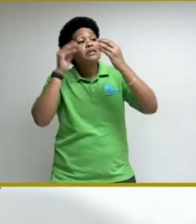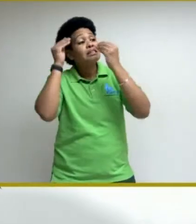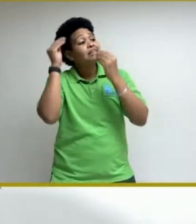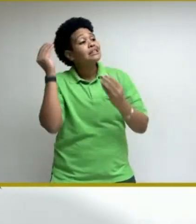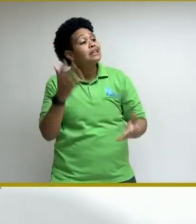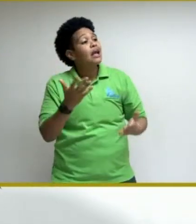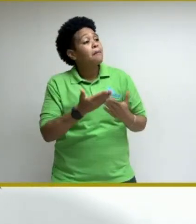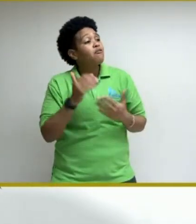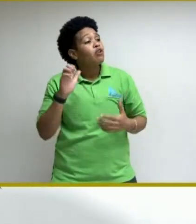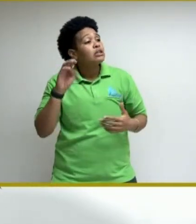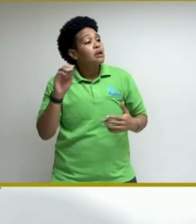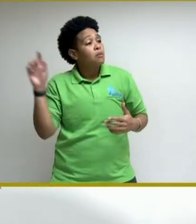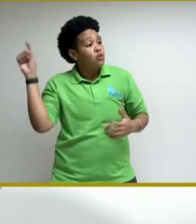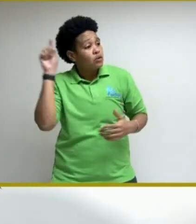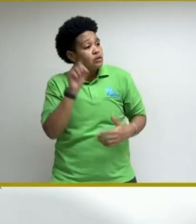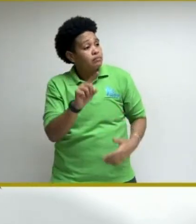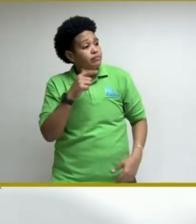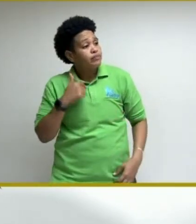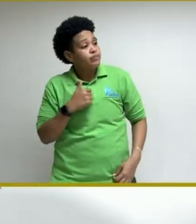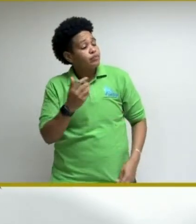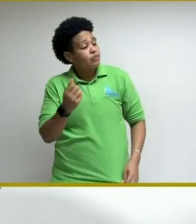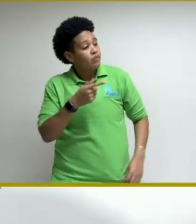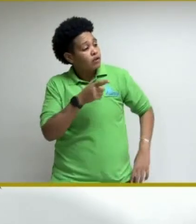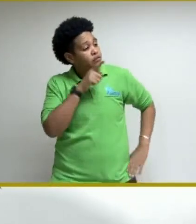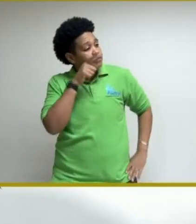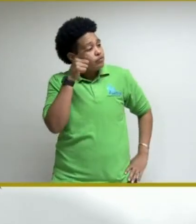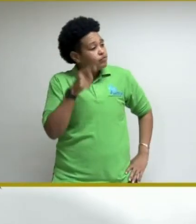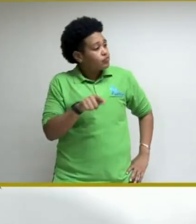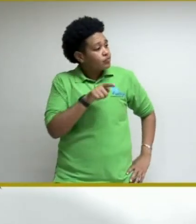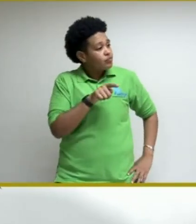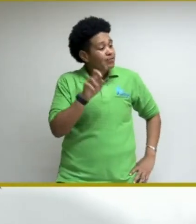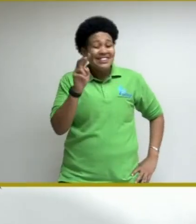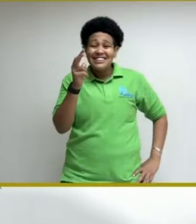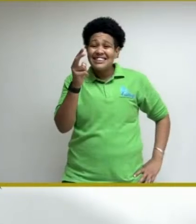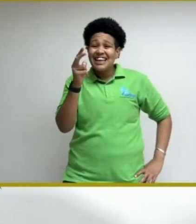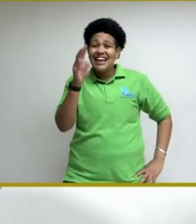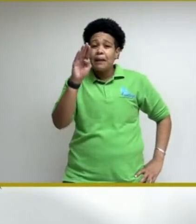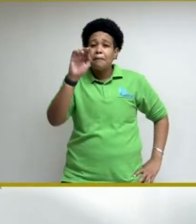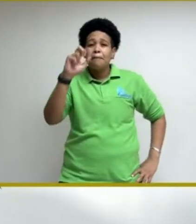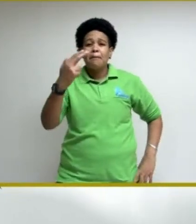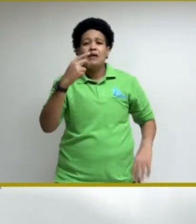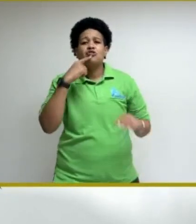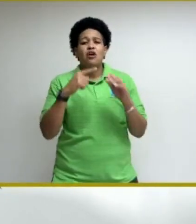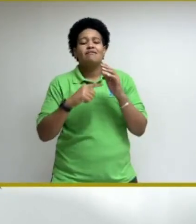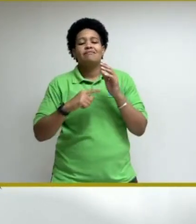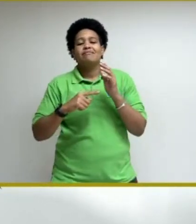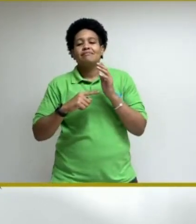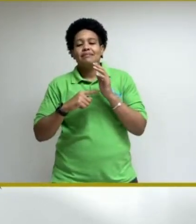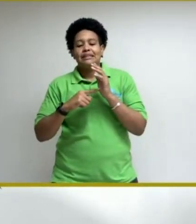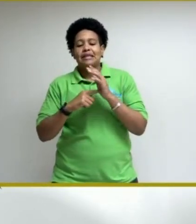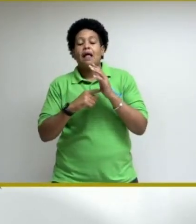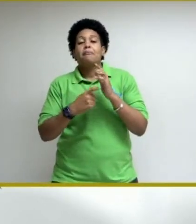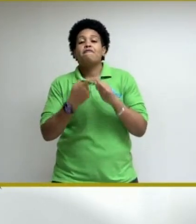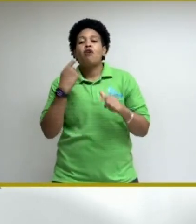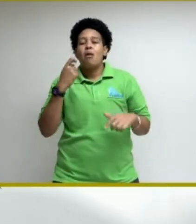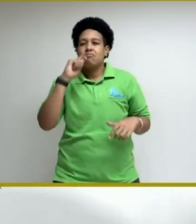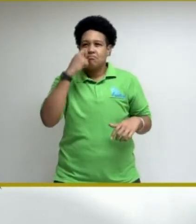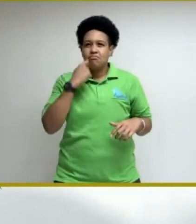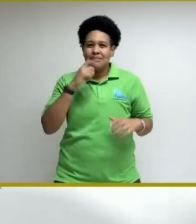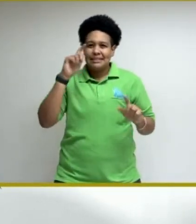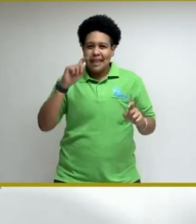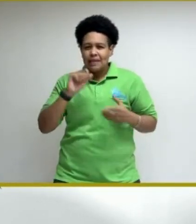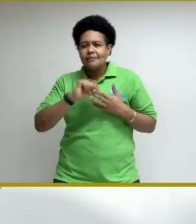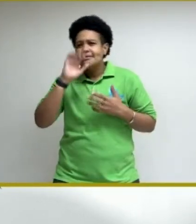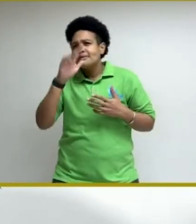that we have gotten the results of the second batch of samples from CARFA, the Caribbean Public